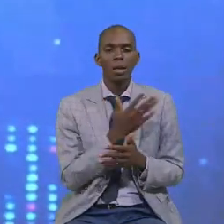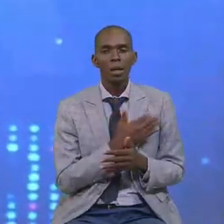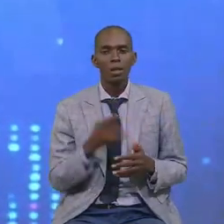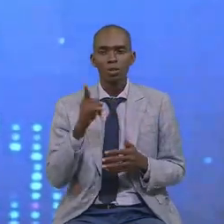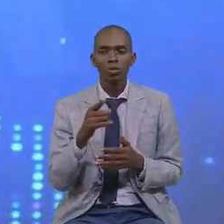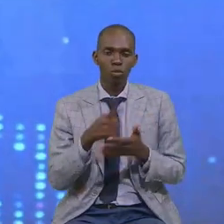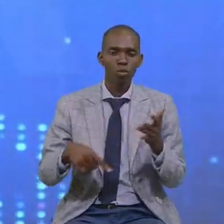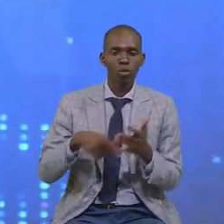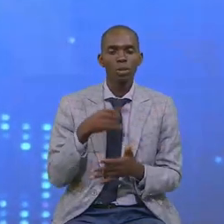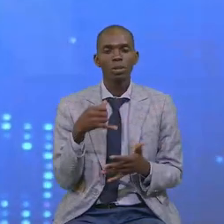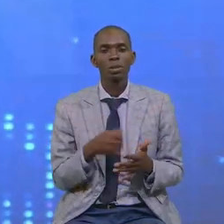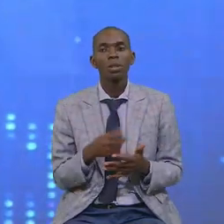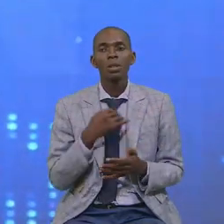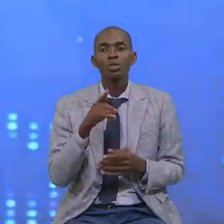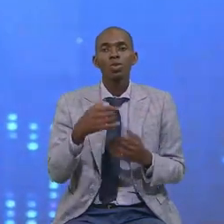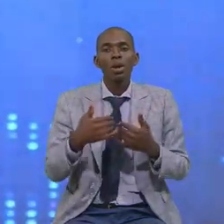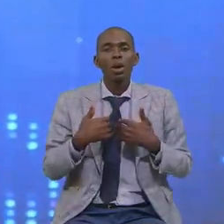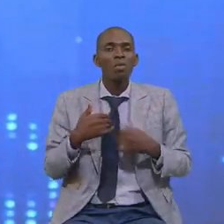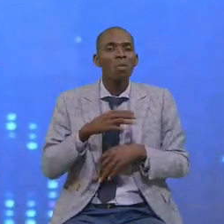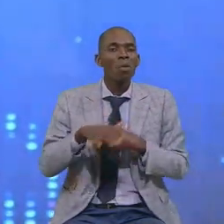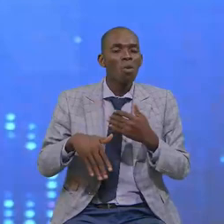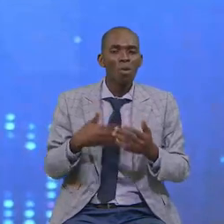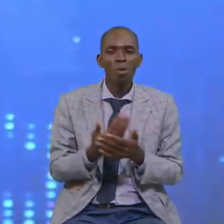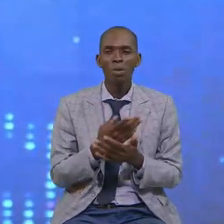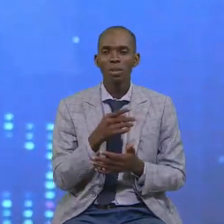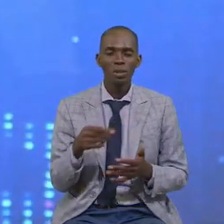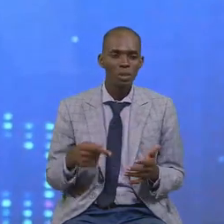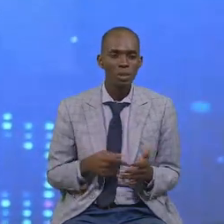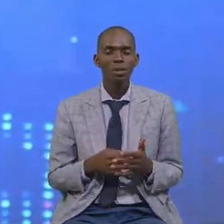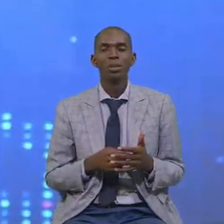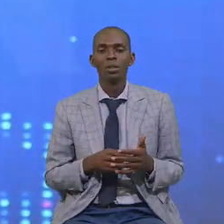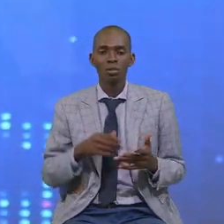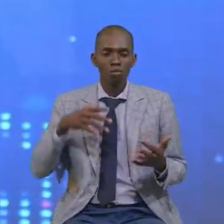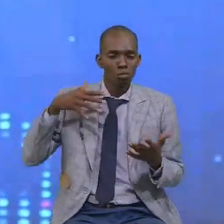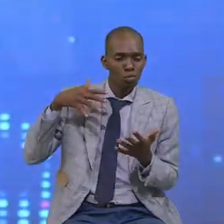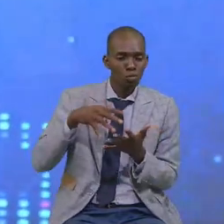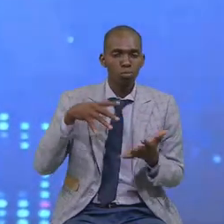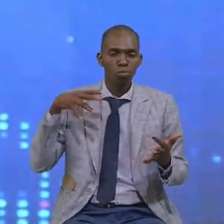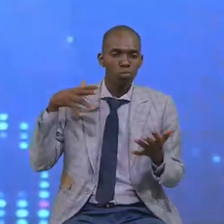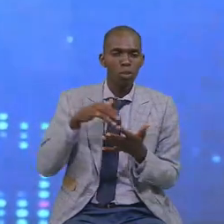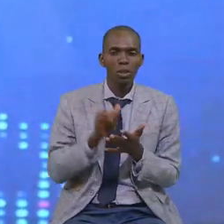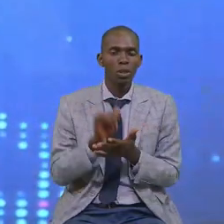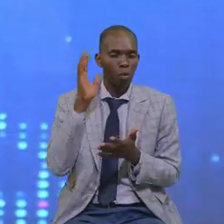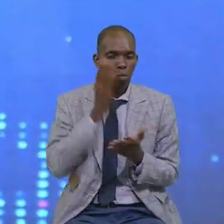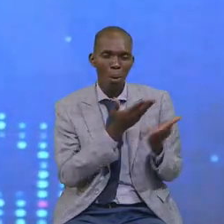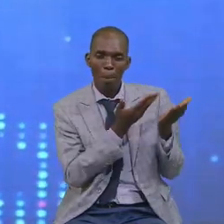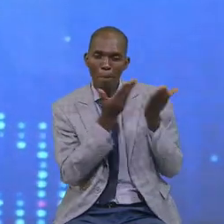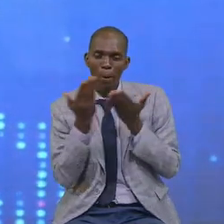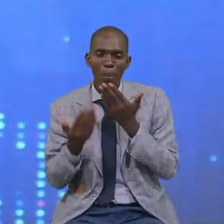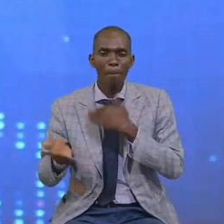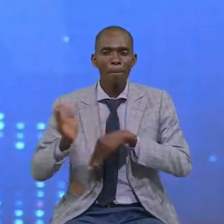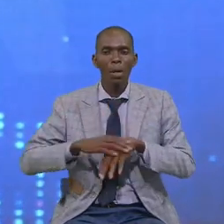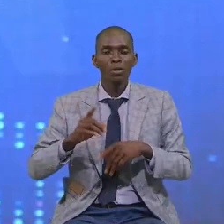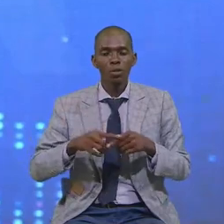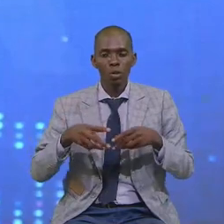have all these remedial studies that will now put you squarely on the path of